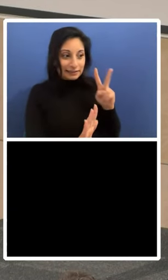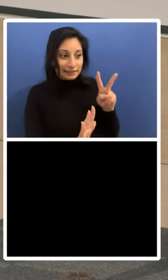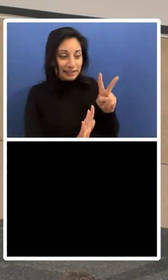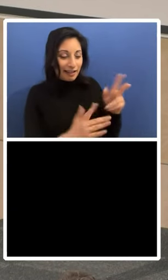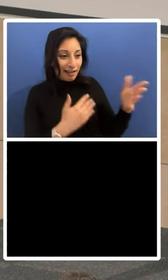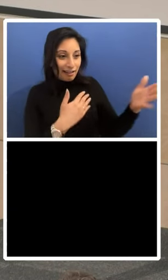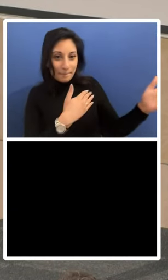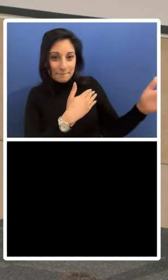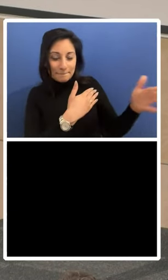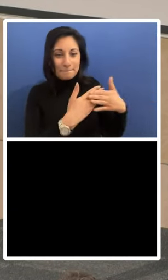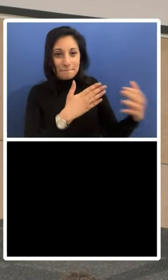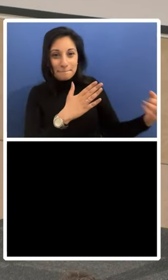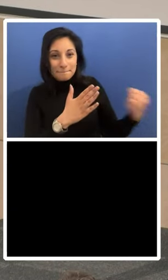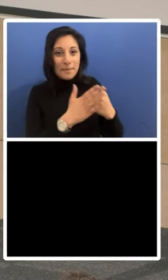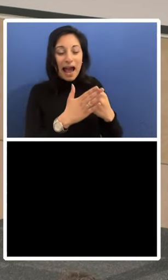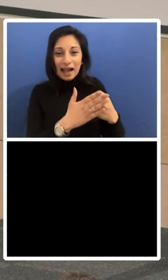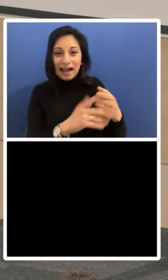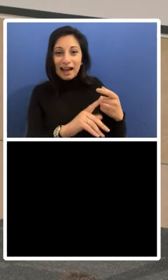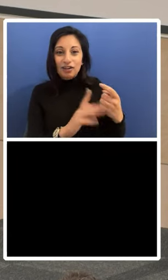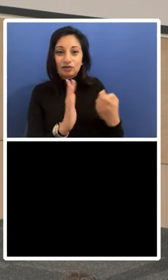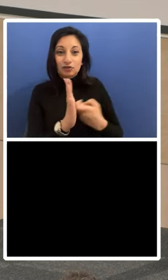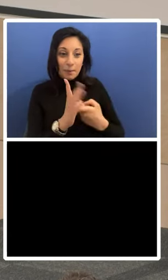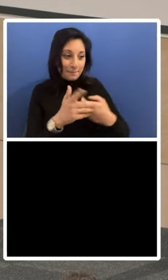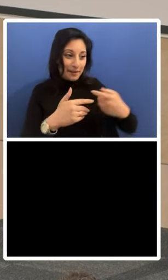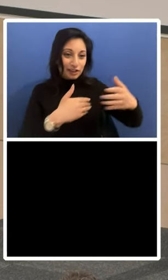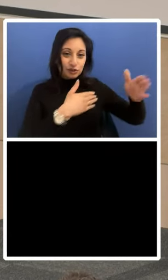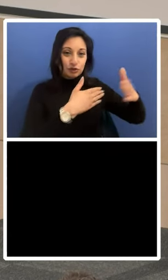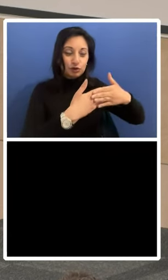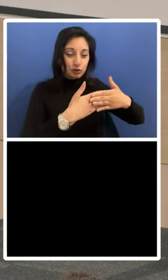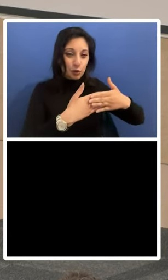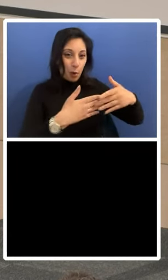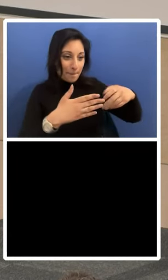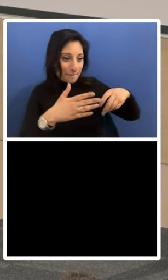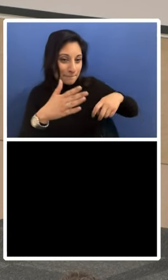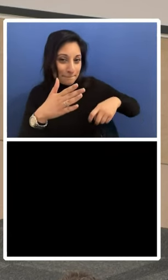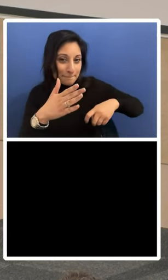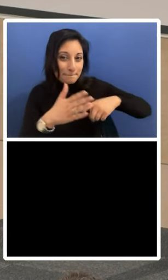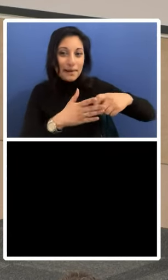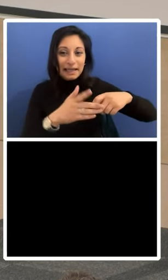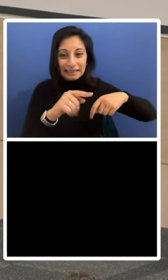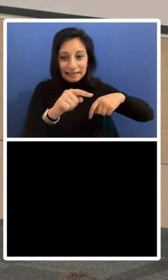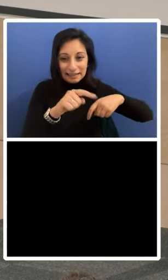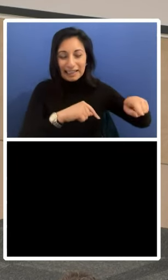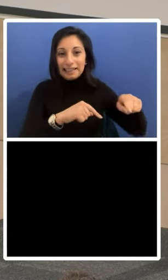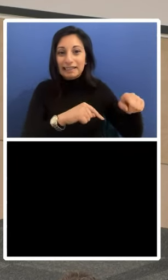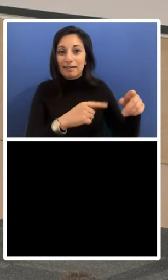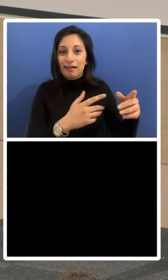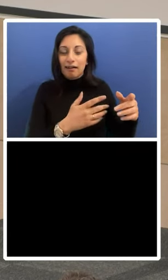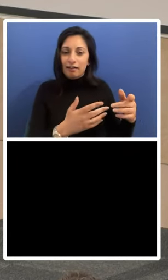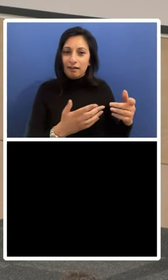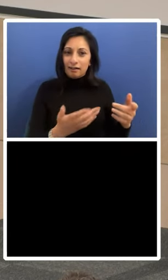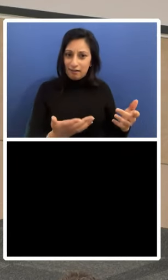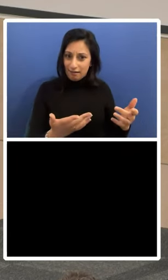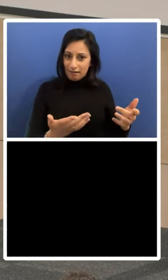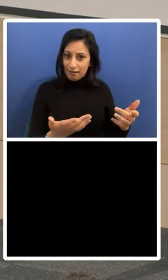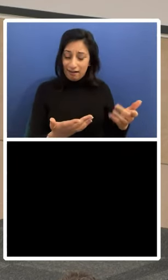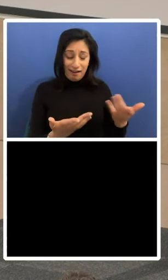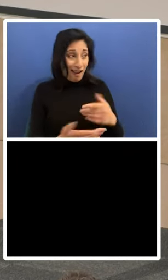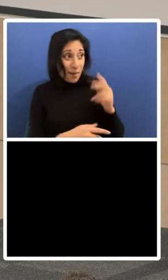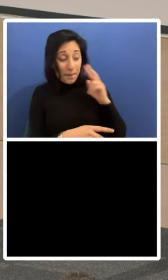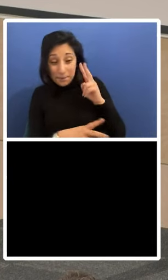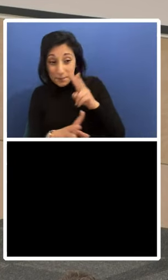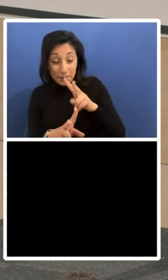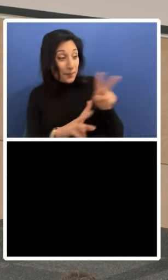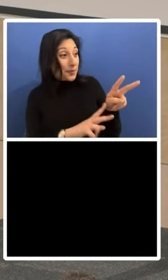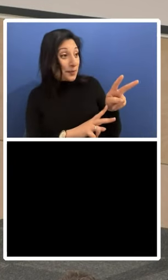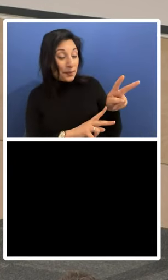this bang. And he's kicked the doors under the desk, they banged against like the brackets behind. And I'm like, now I think like, you fucking have to look at him. I looked at him and he was